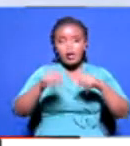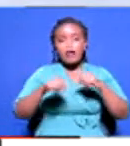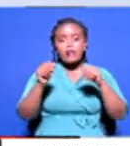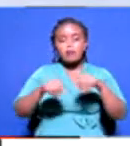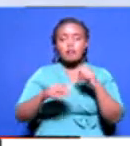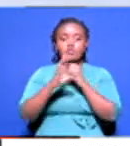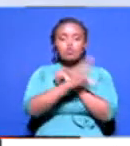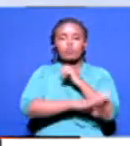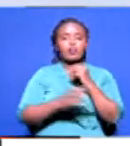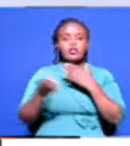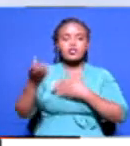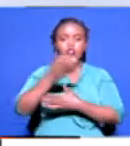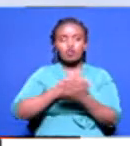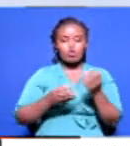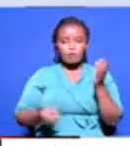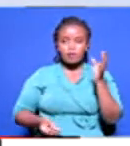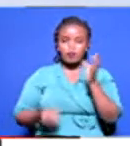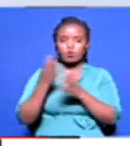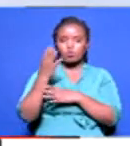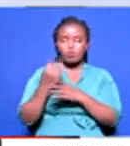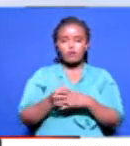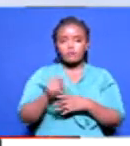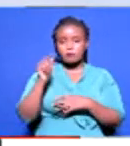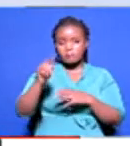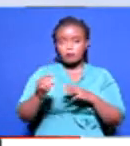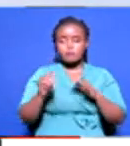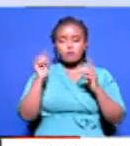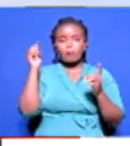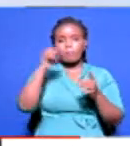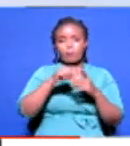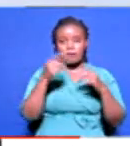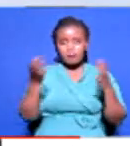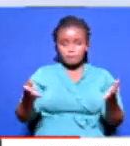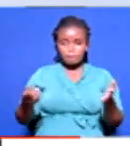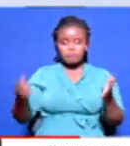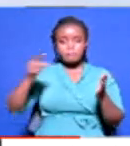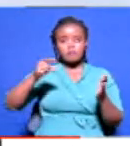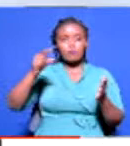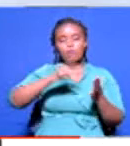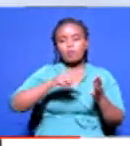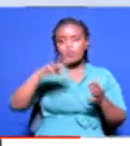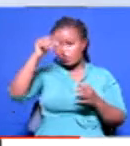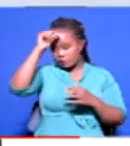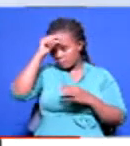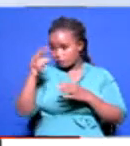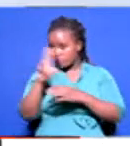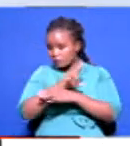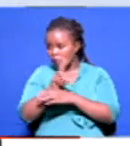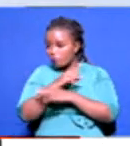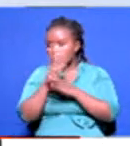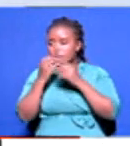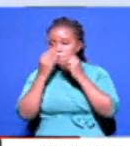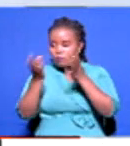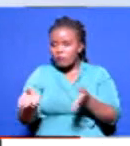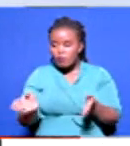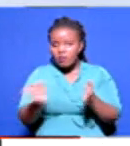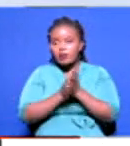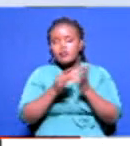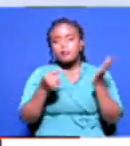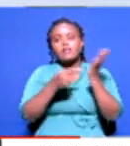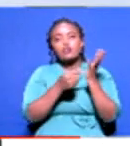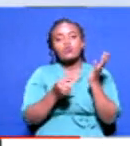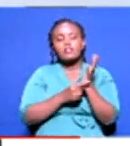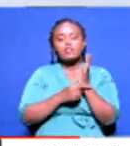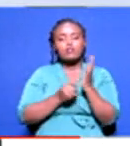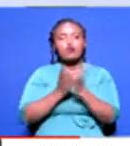is evidenced by increased government use of information and communications technology in the provision